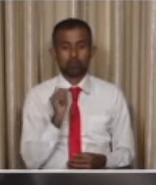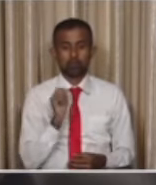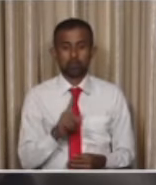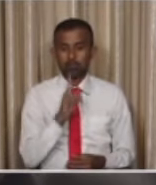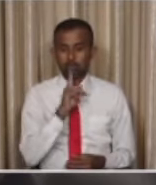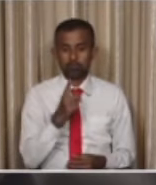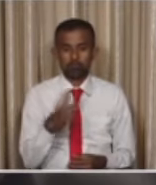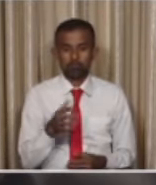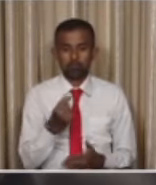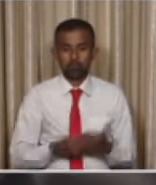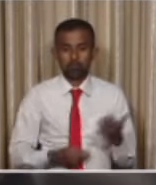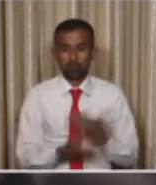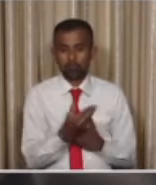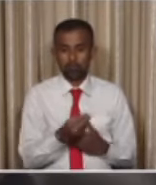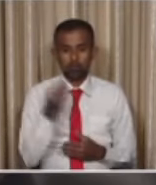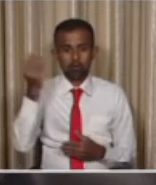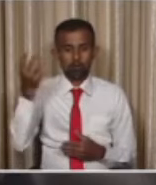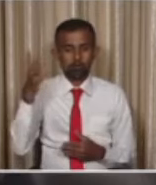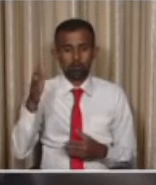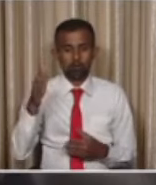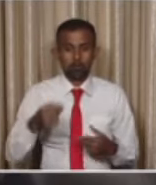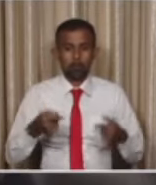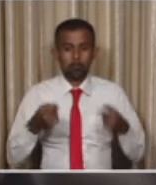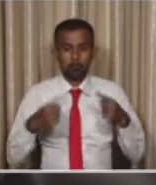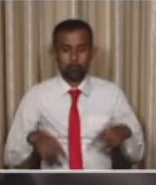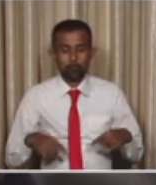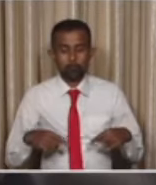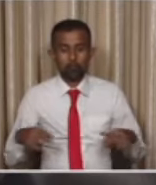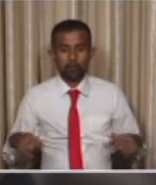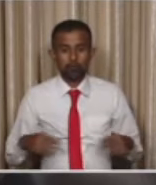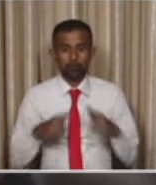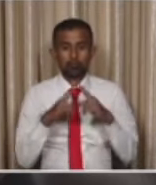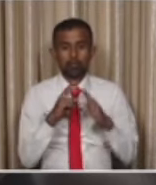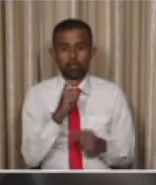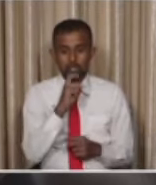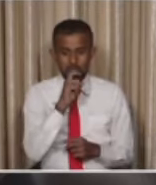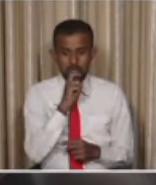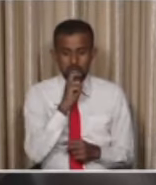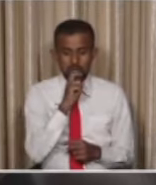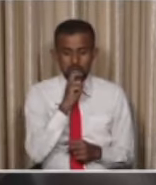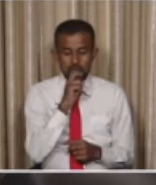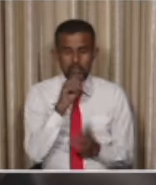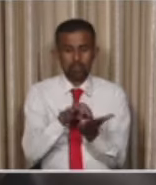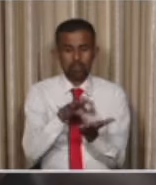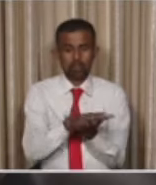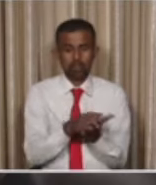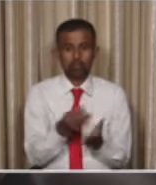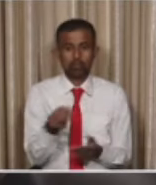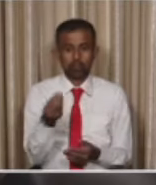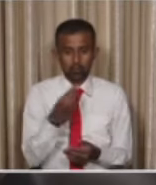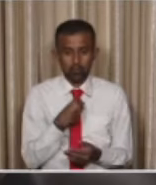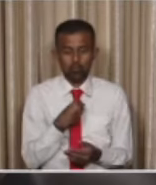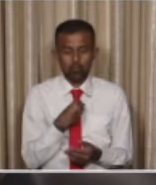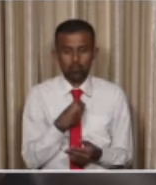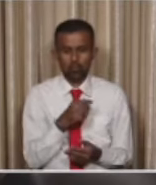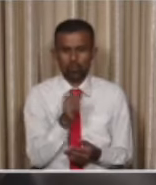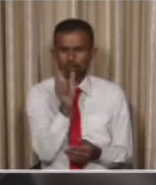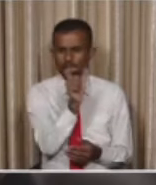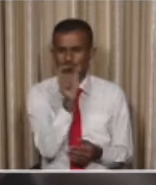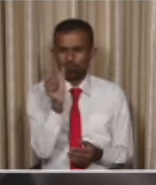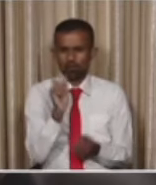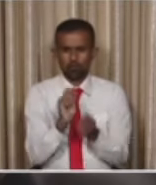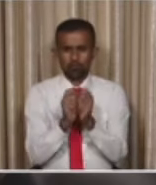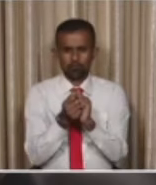gave its determination, stating that subject to the change of wording, which the Supreme Court